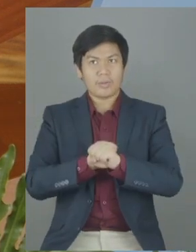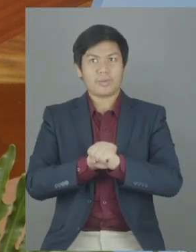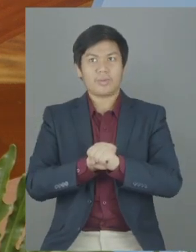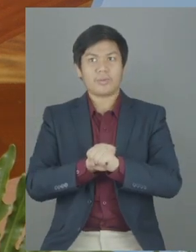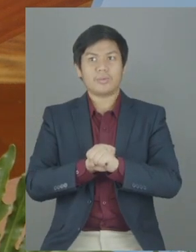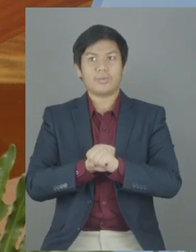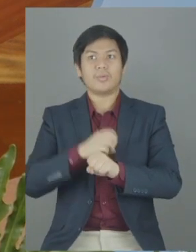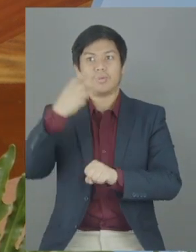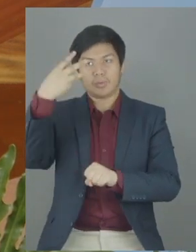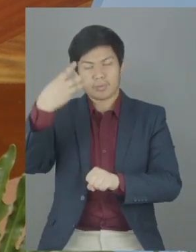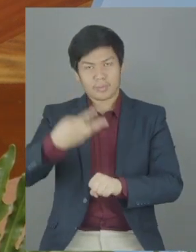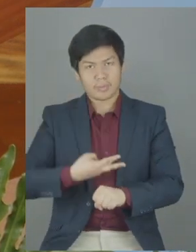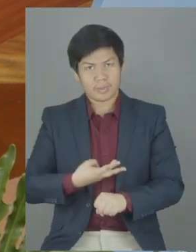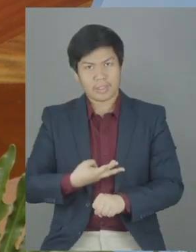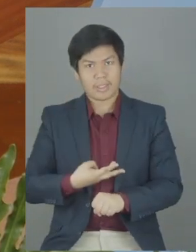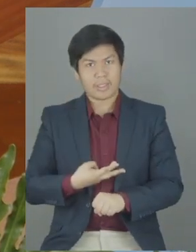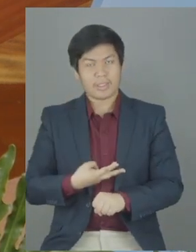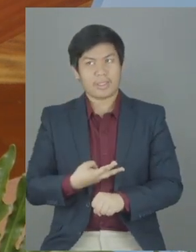welcoming,